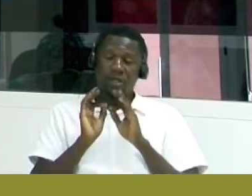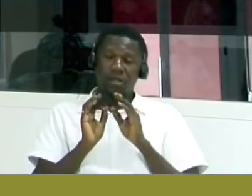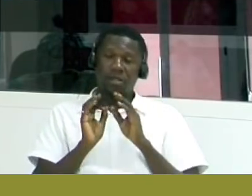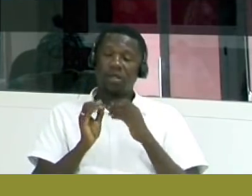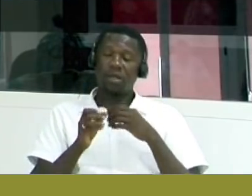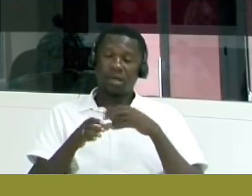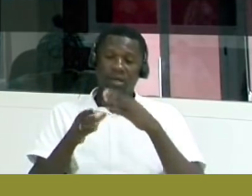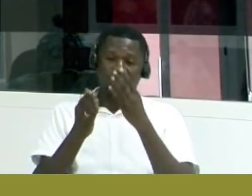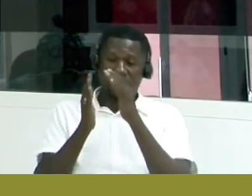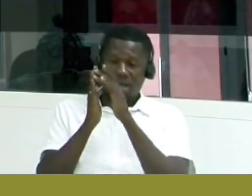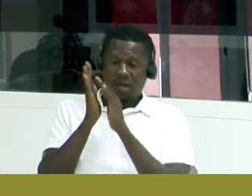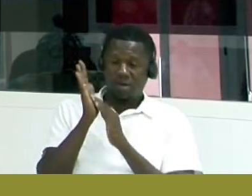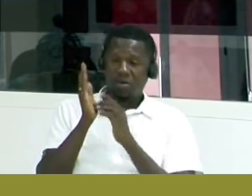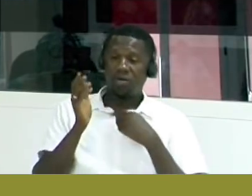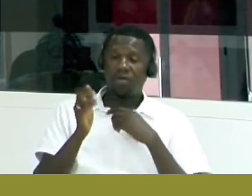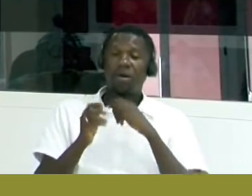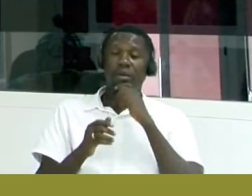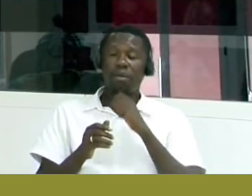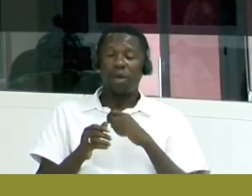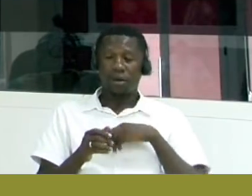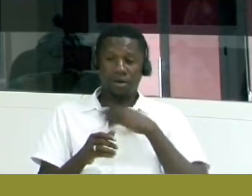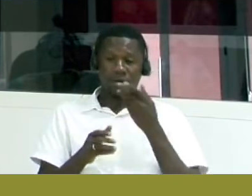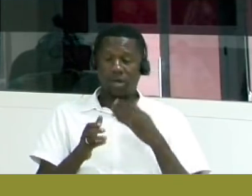their command, including equipment."